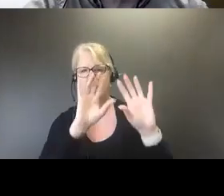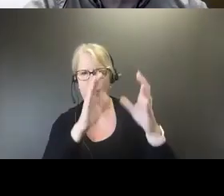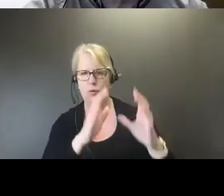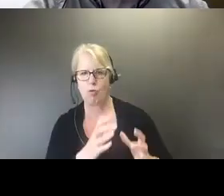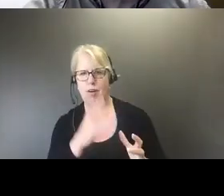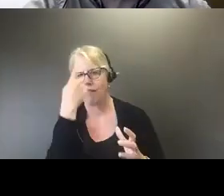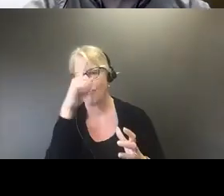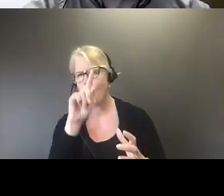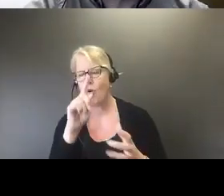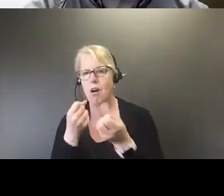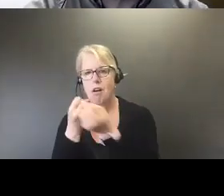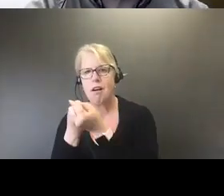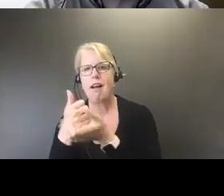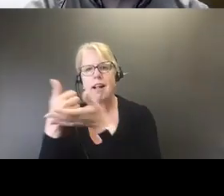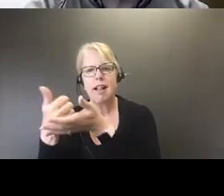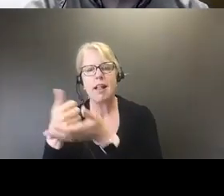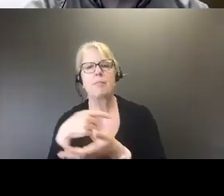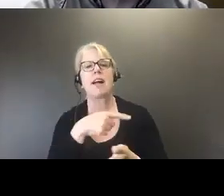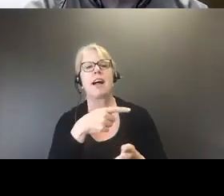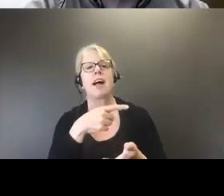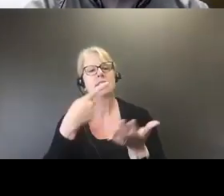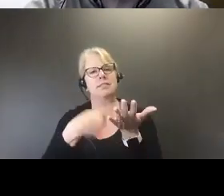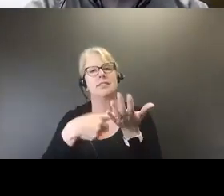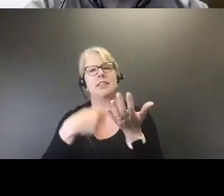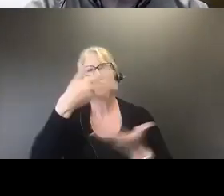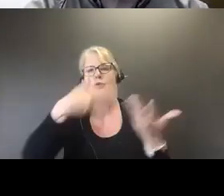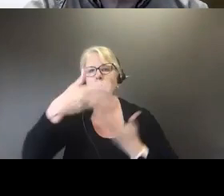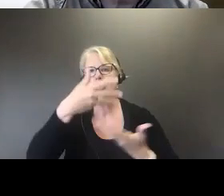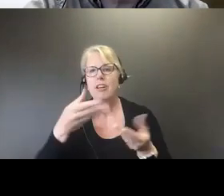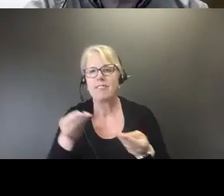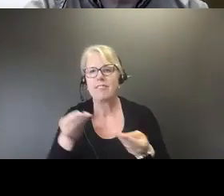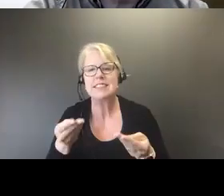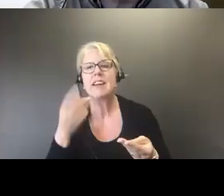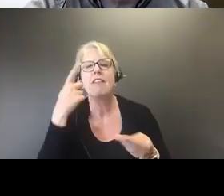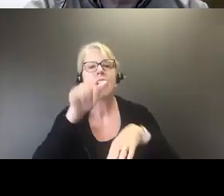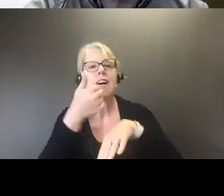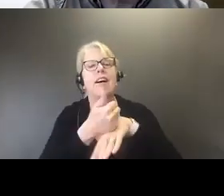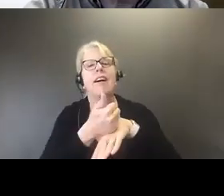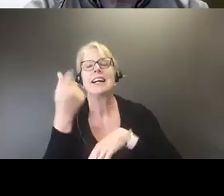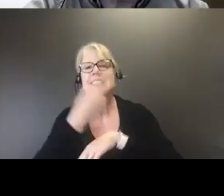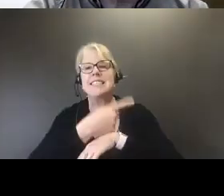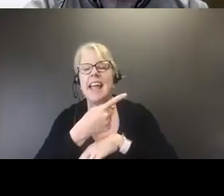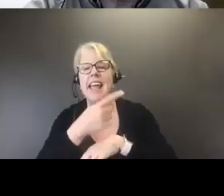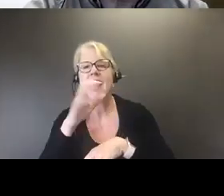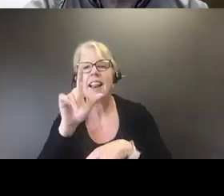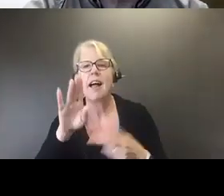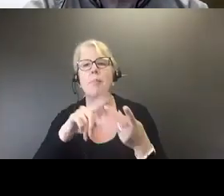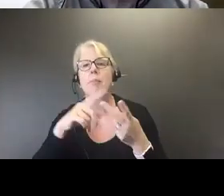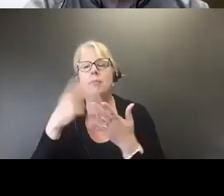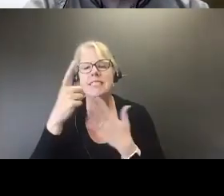interventions. She talked about social facilitation, things such as social clubs, day programs, and chat